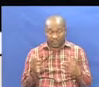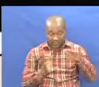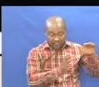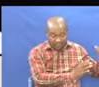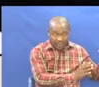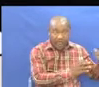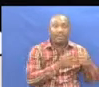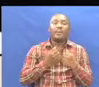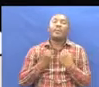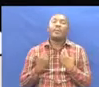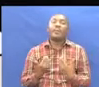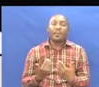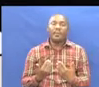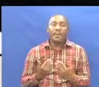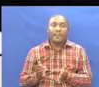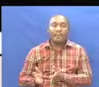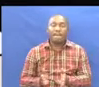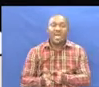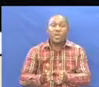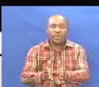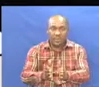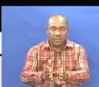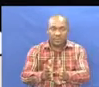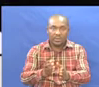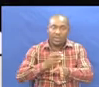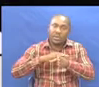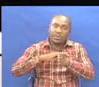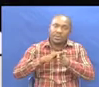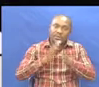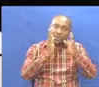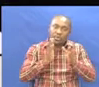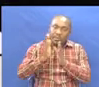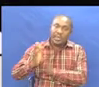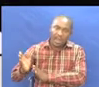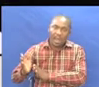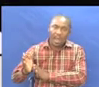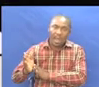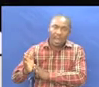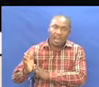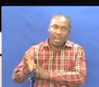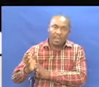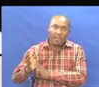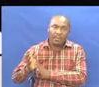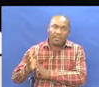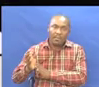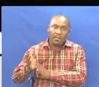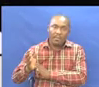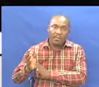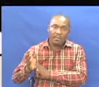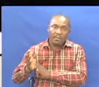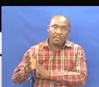see the method used to prepare oxygen in the laboratory. The method used